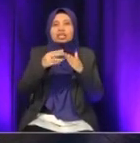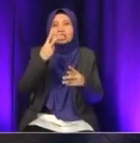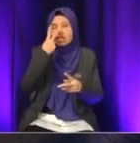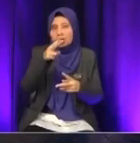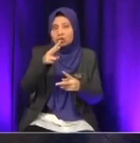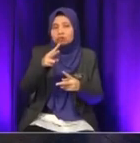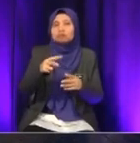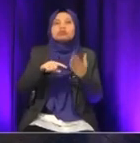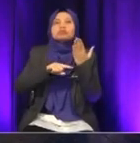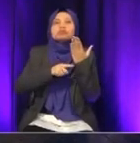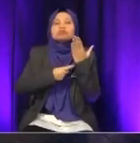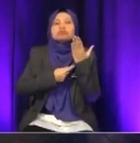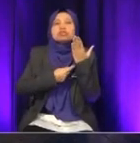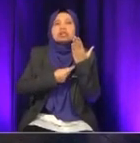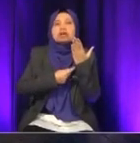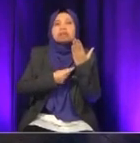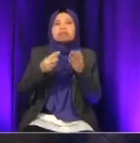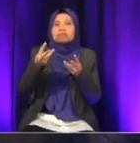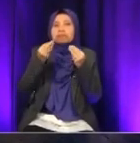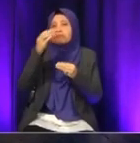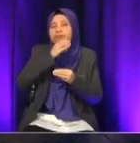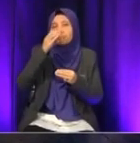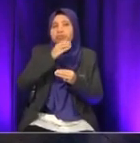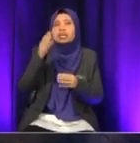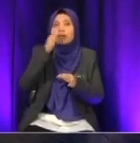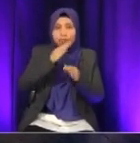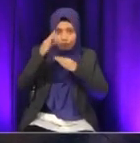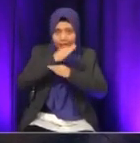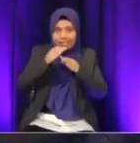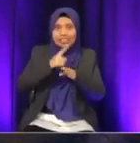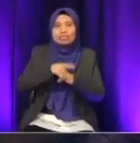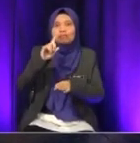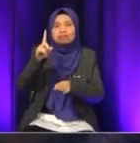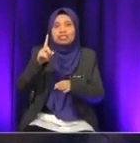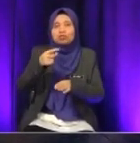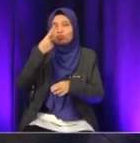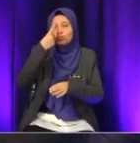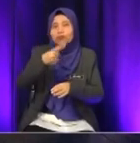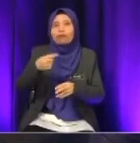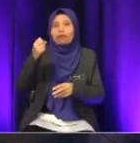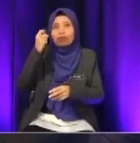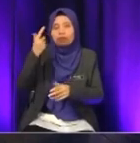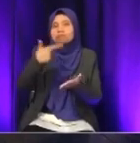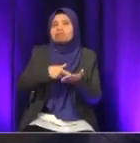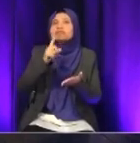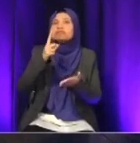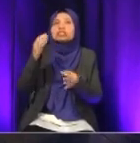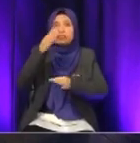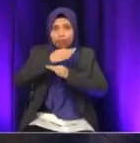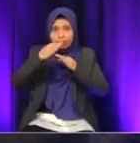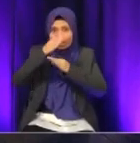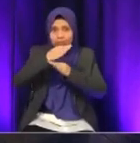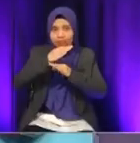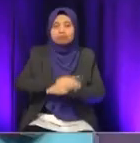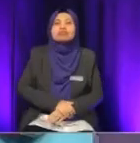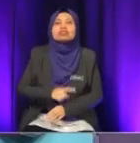the materials, the subject that we went through today, you know, to have a better understanding, where can they find it? Okay. For pupils and viewers